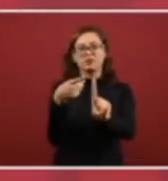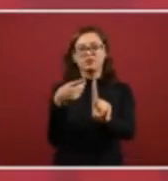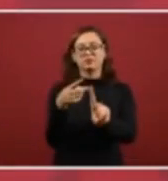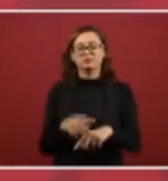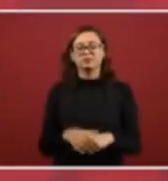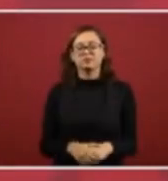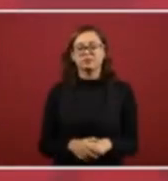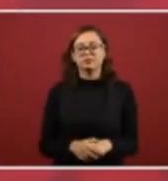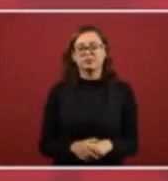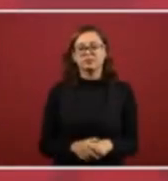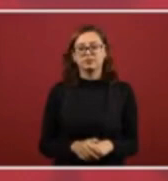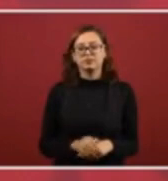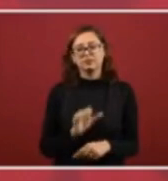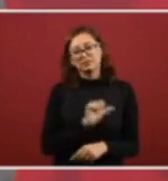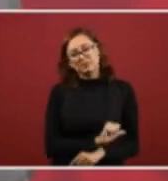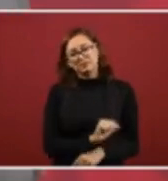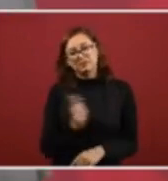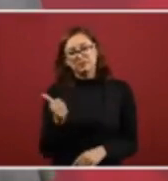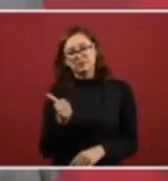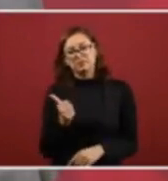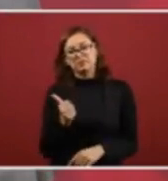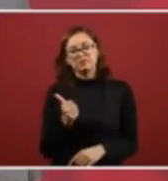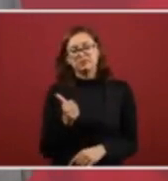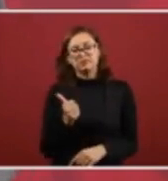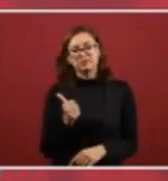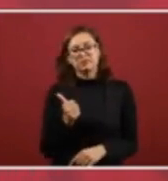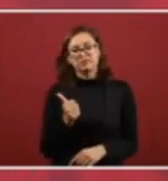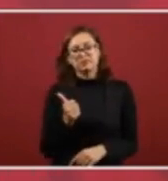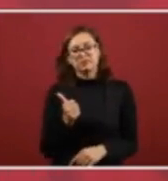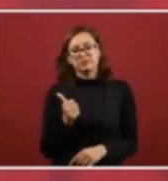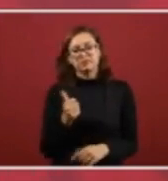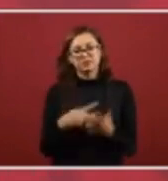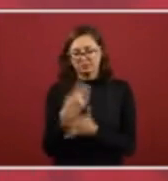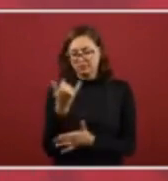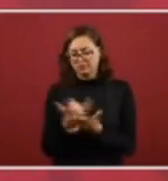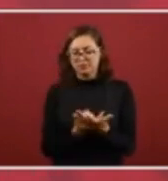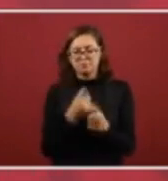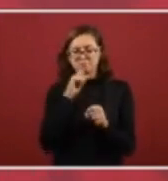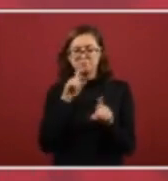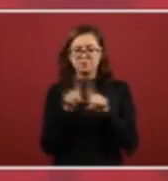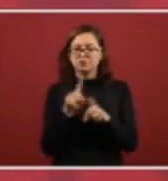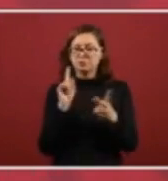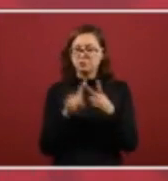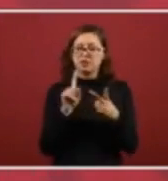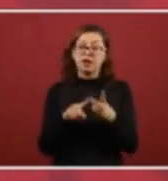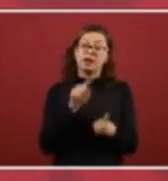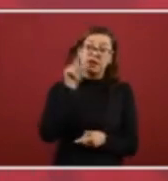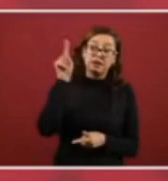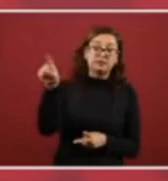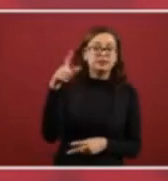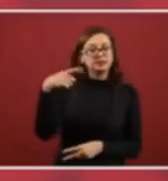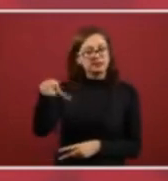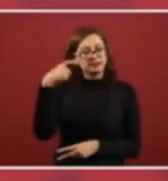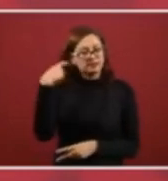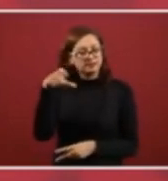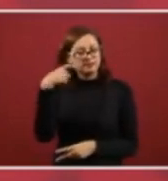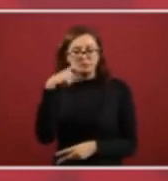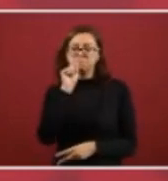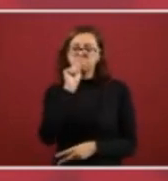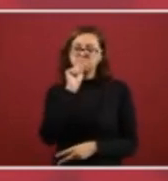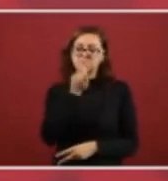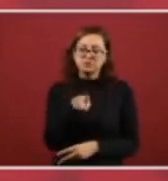the jails into schools, which is something you would have to think about. And another project like that would be Querétaro